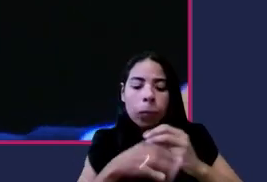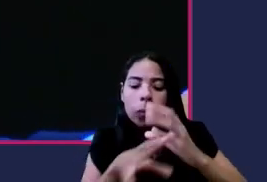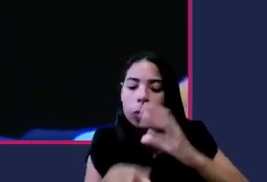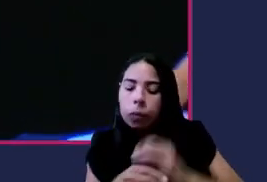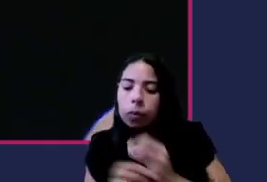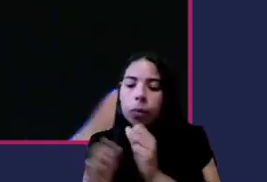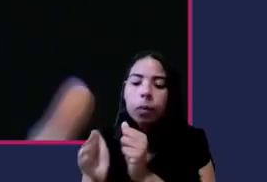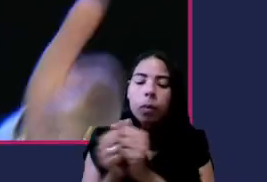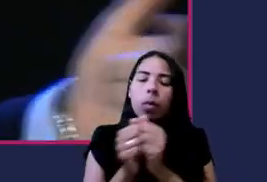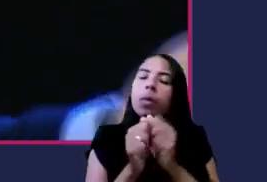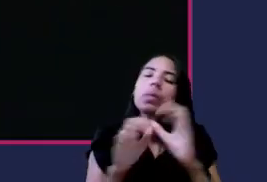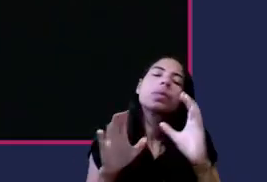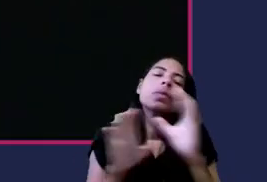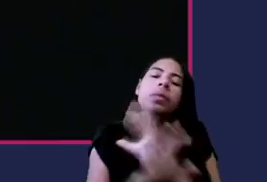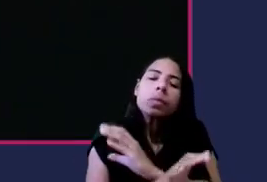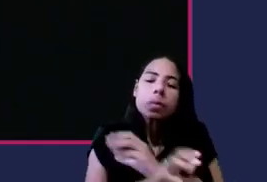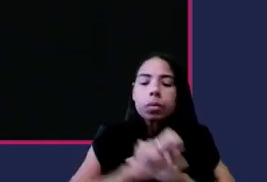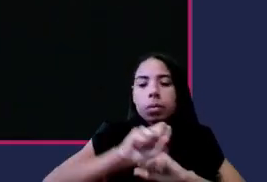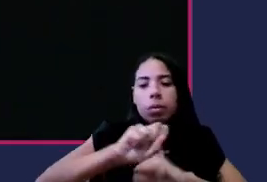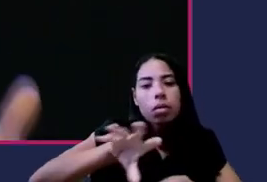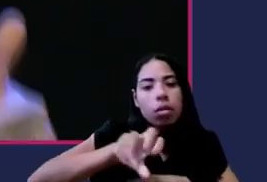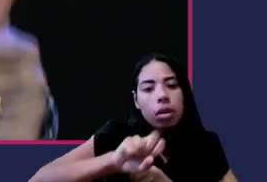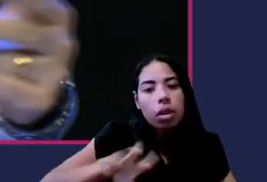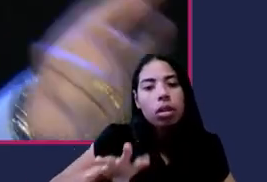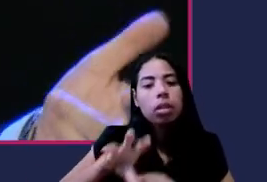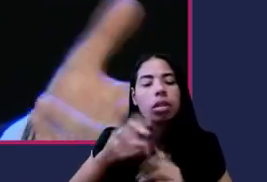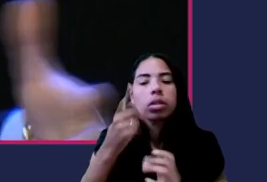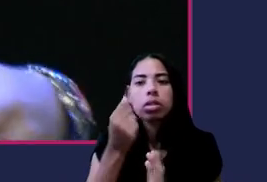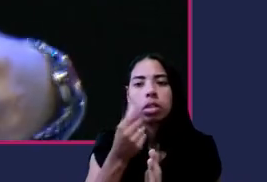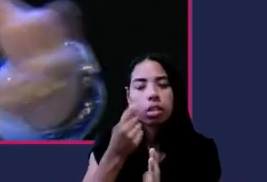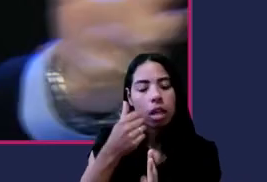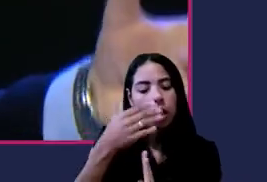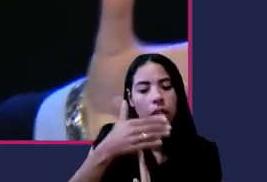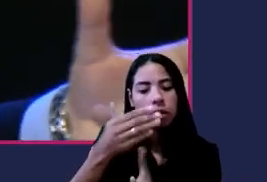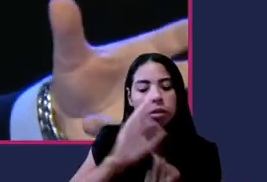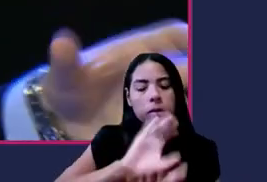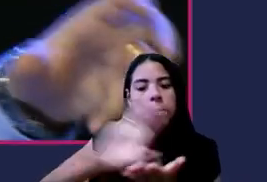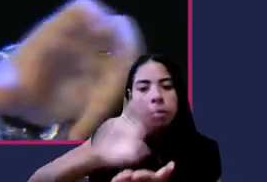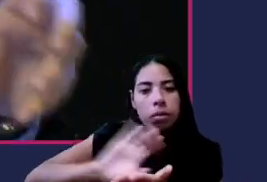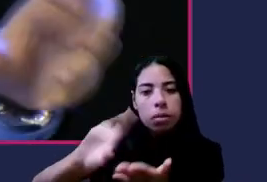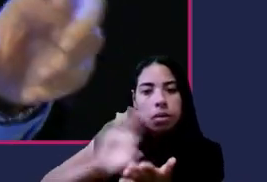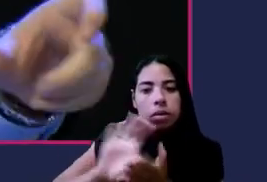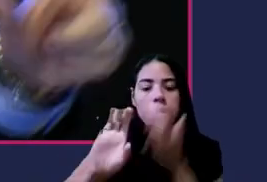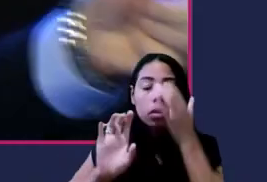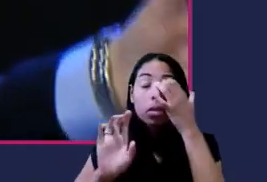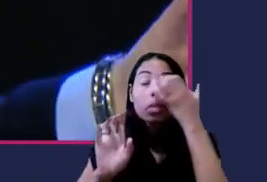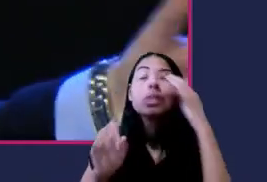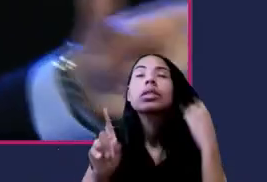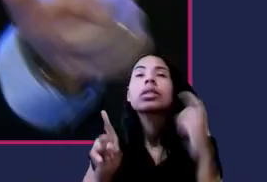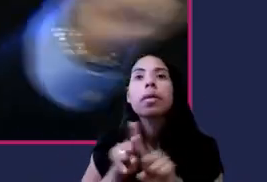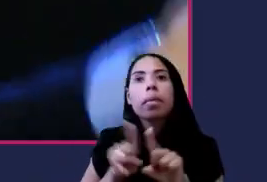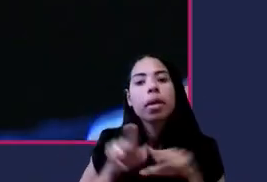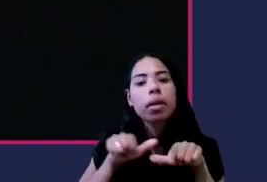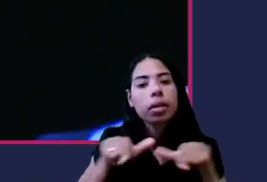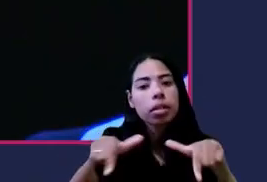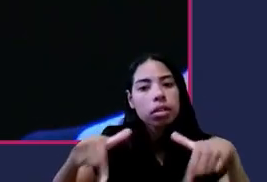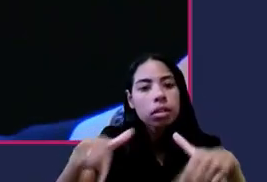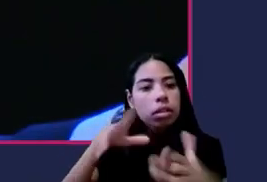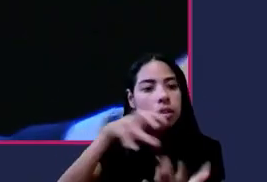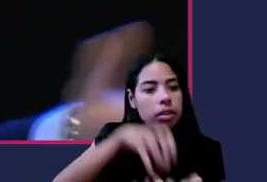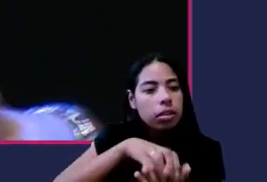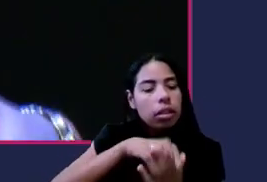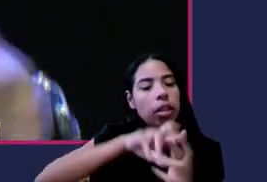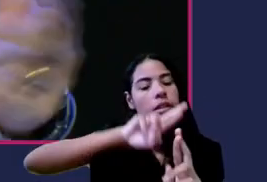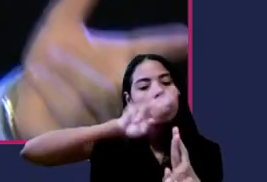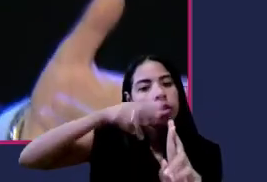to identify and treat rare diseases, because you mentioned capacitation, financing. You talked about how to